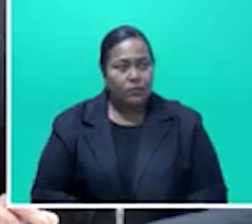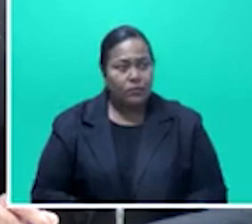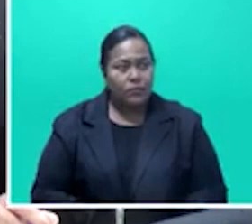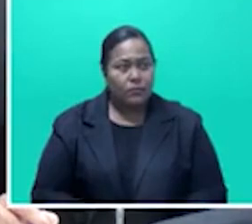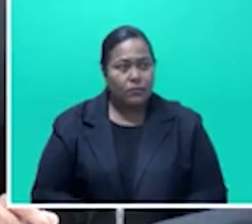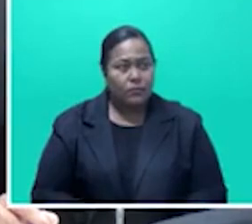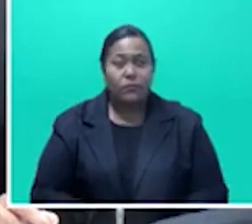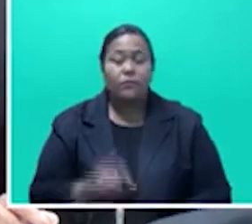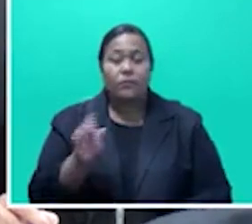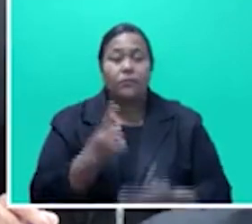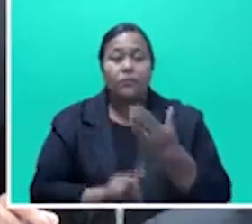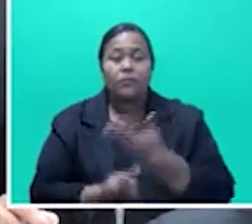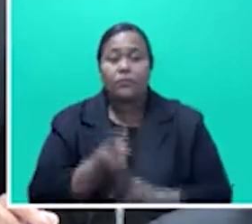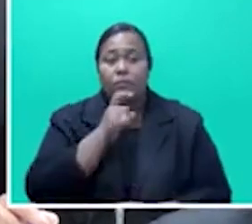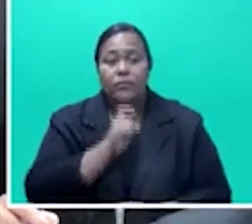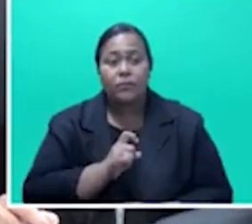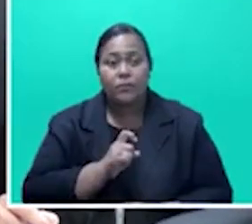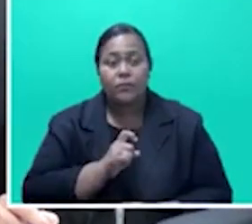What happened to the promise